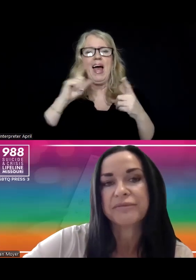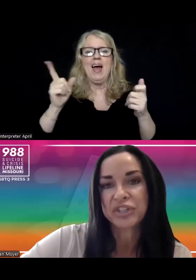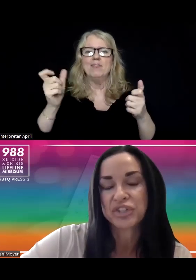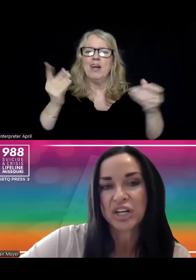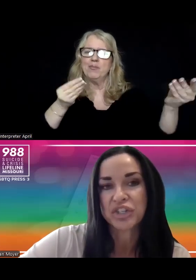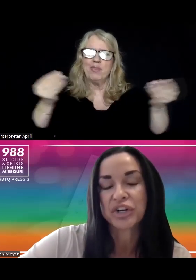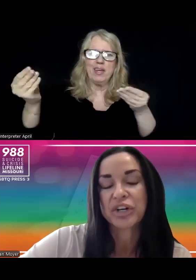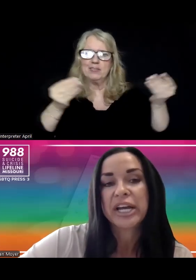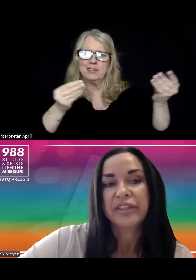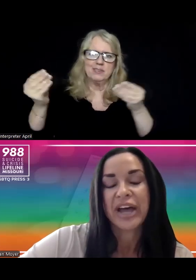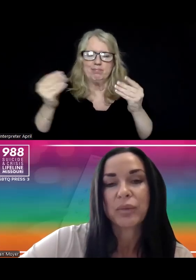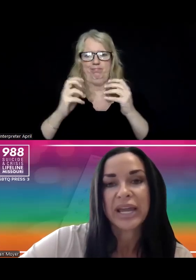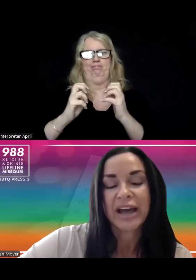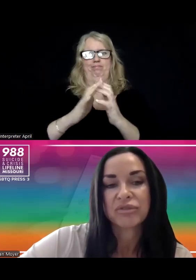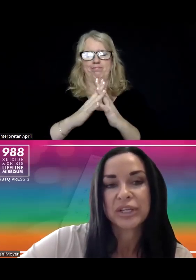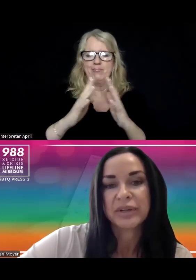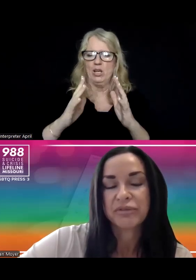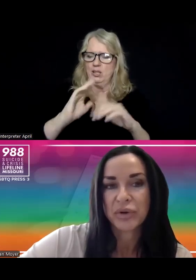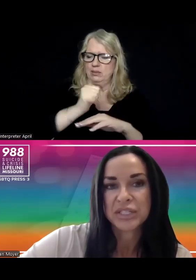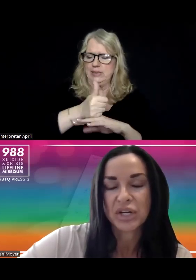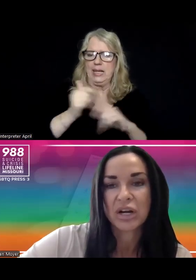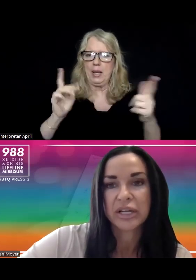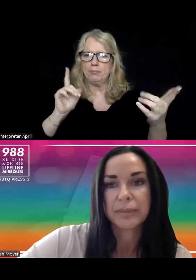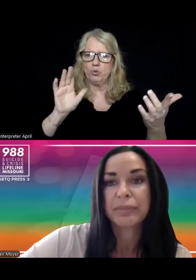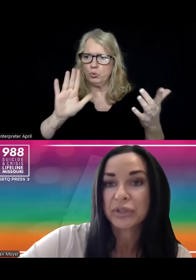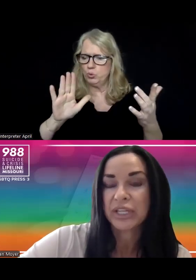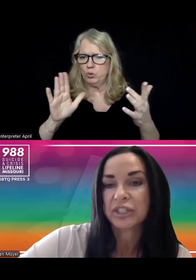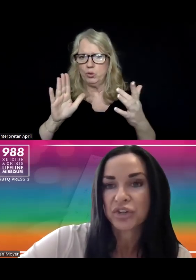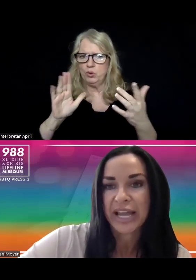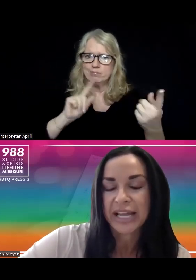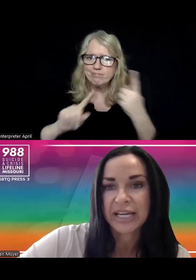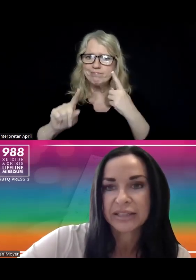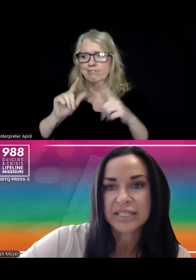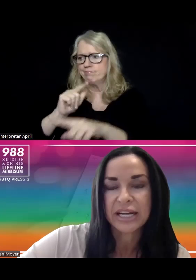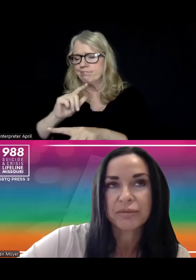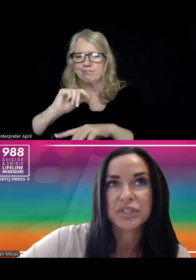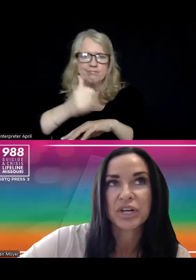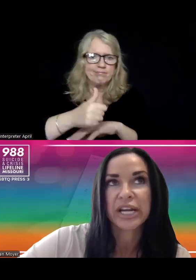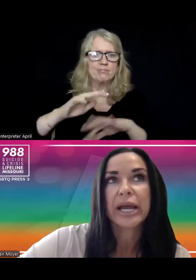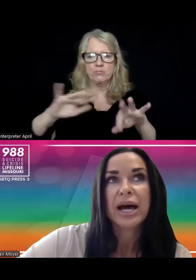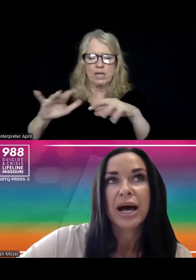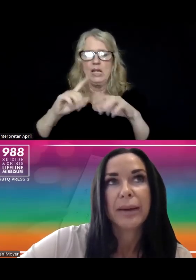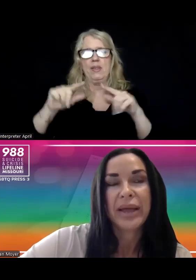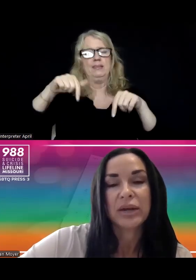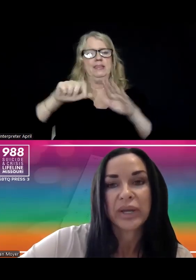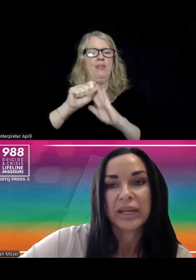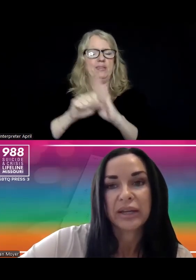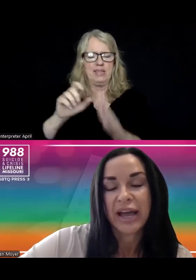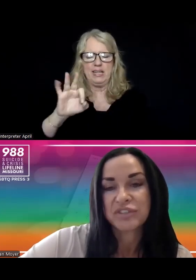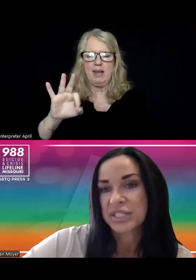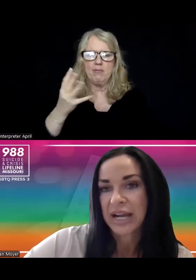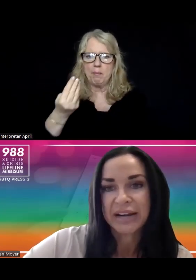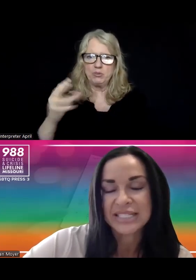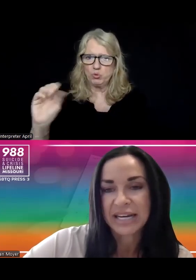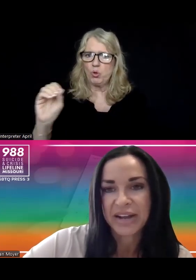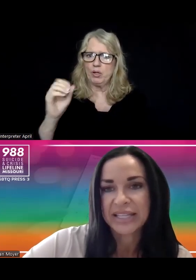controller infrastructure that we have really been focused on building and creating in the state of Missouri. And we have